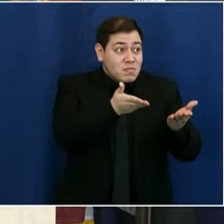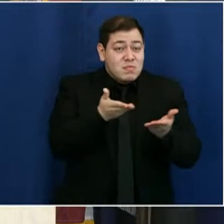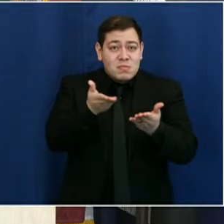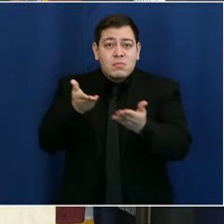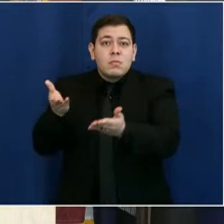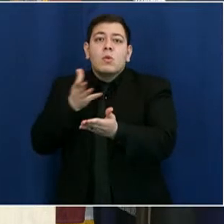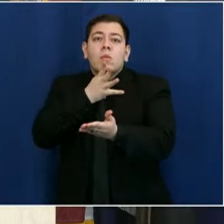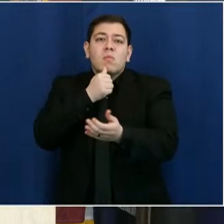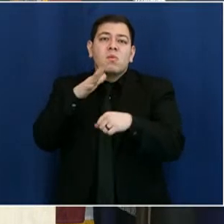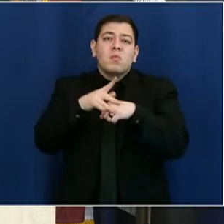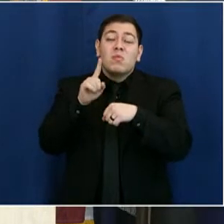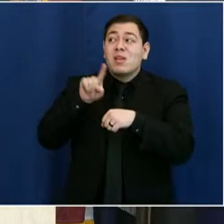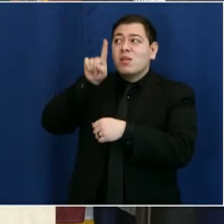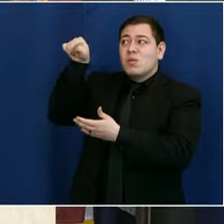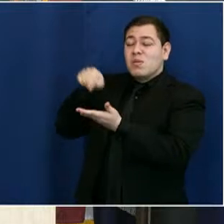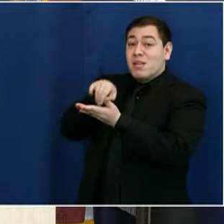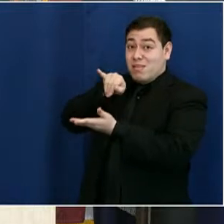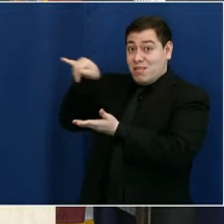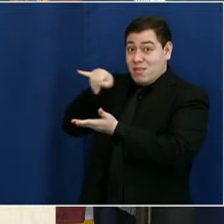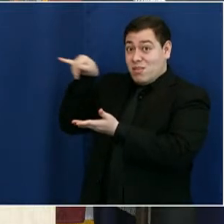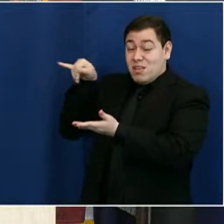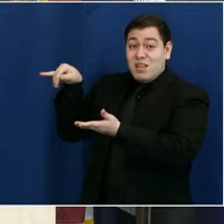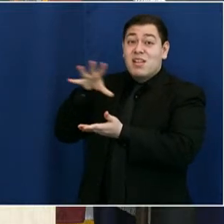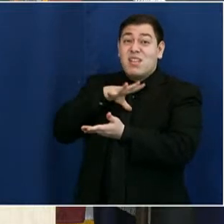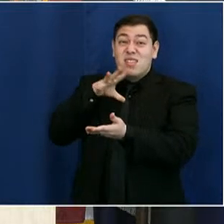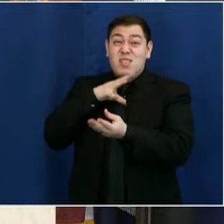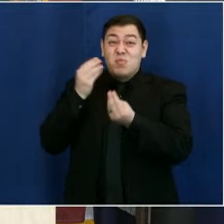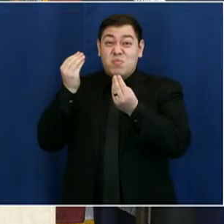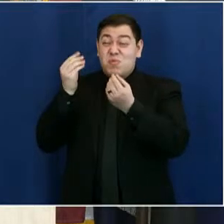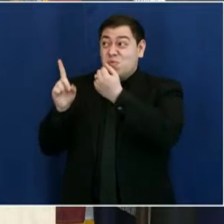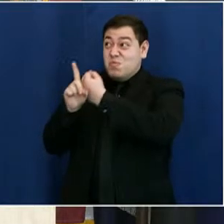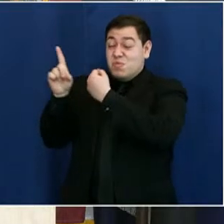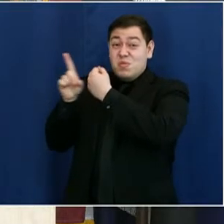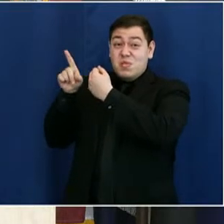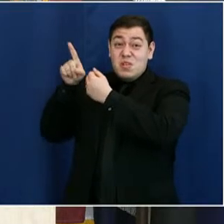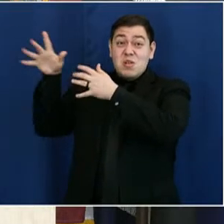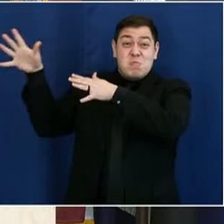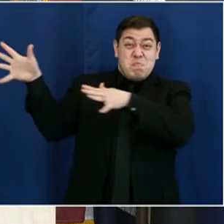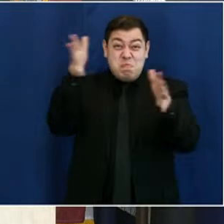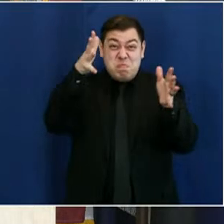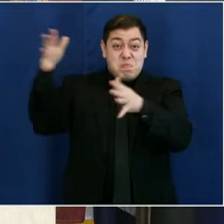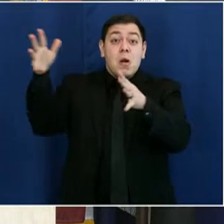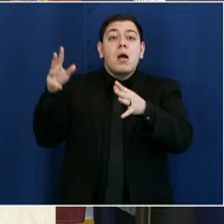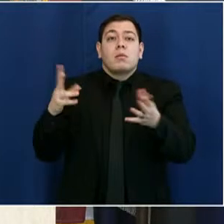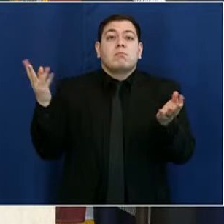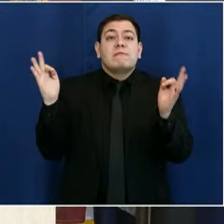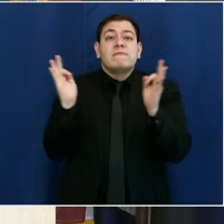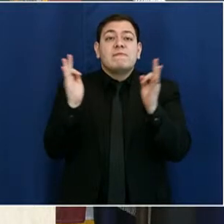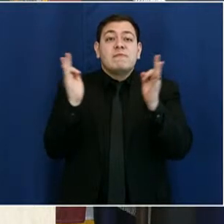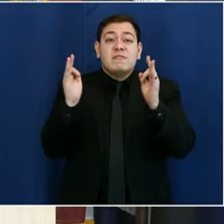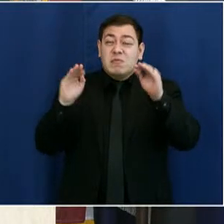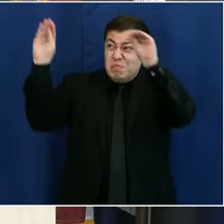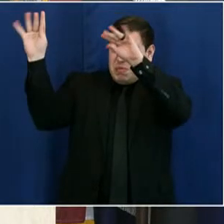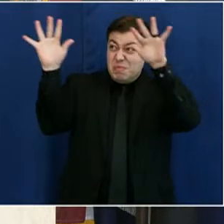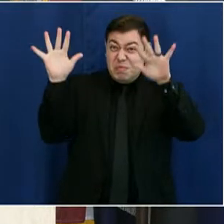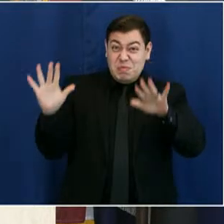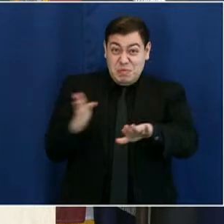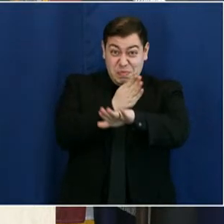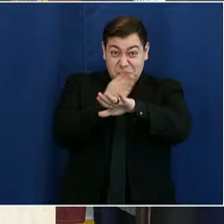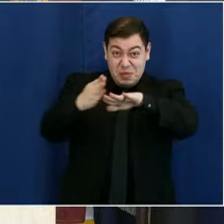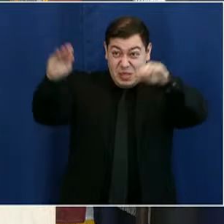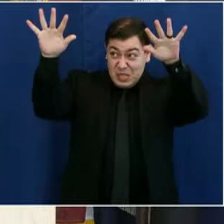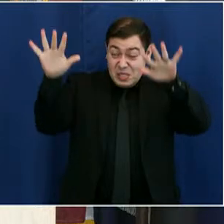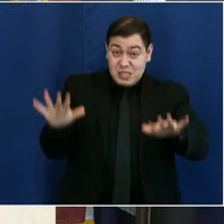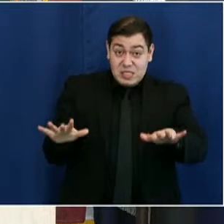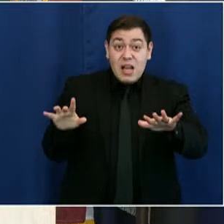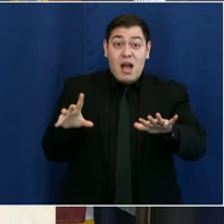envíos y otros factores. Para aquellas personas que no saben, las tormentas de nieve en